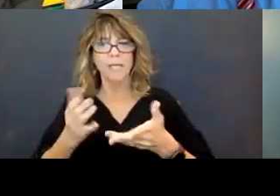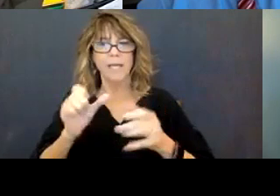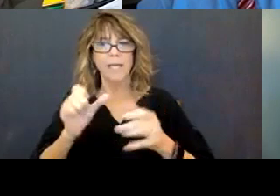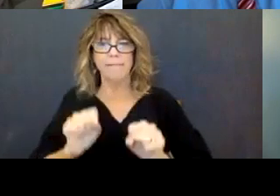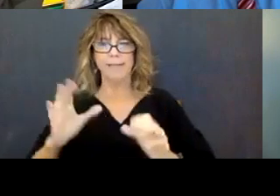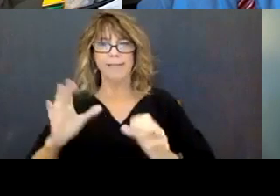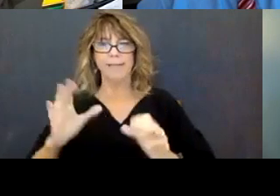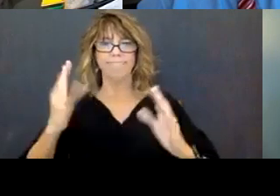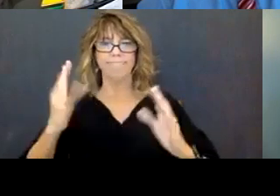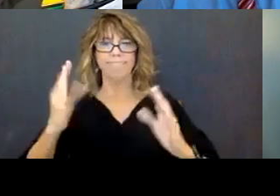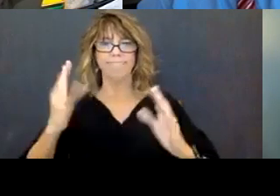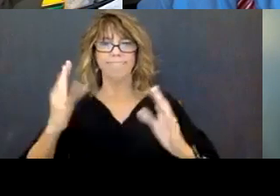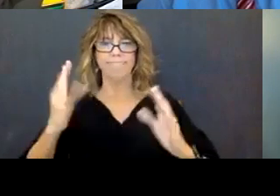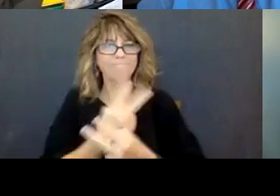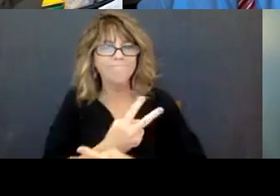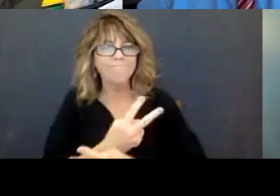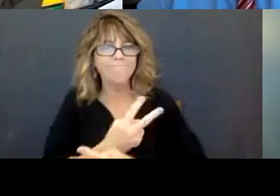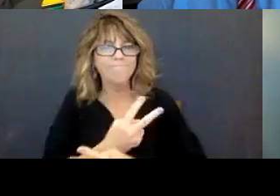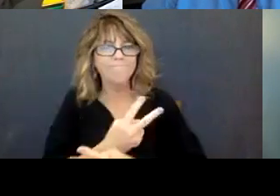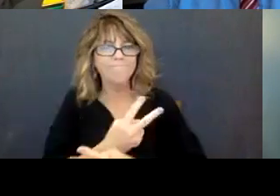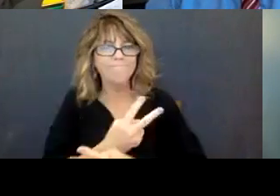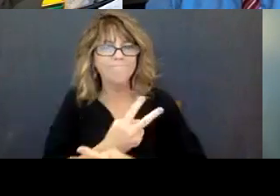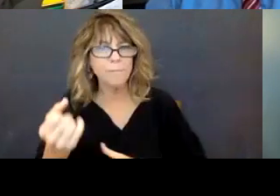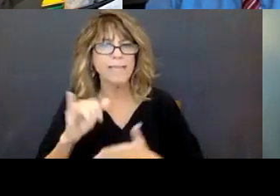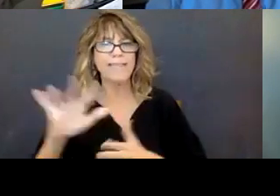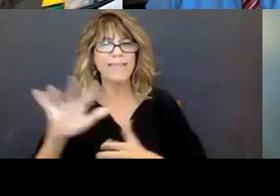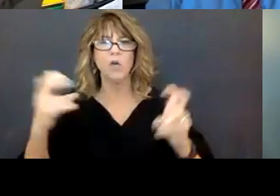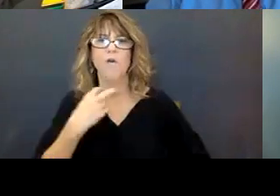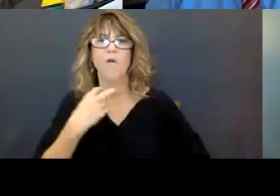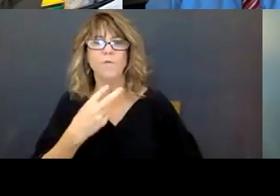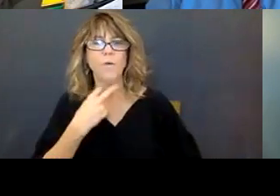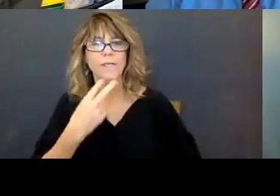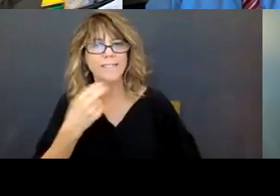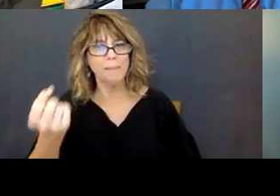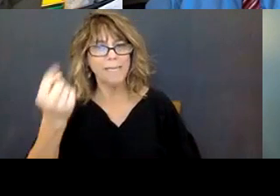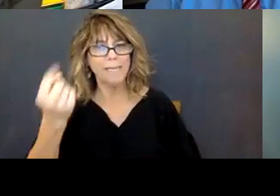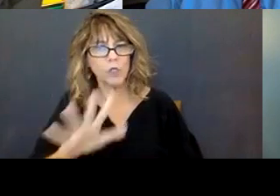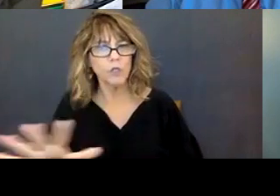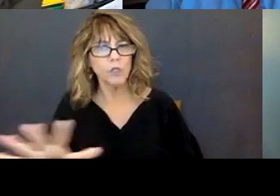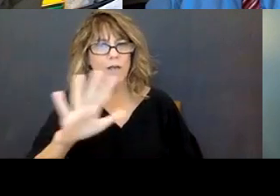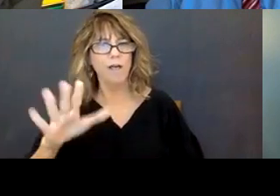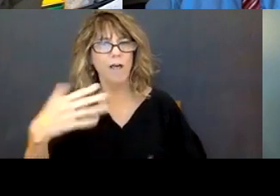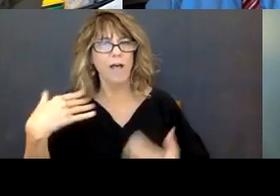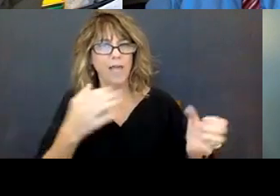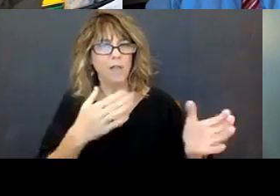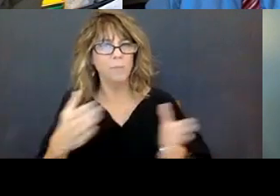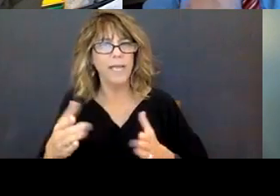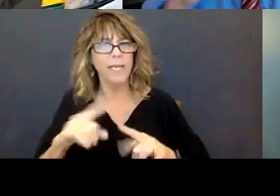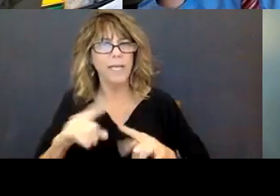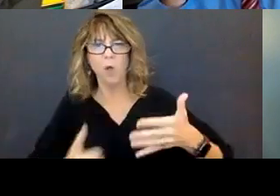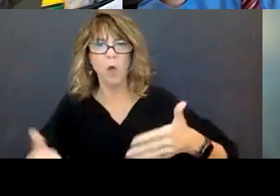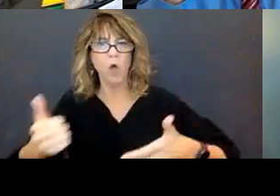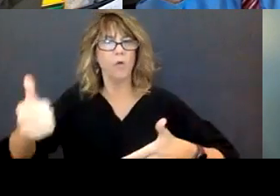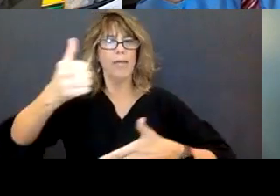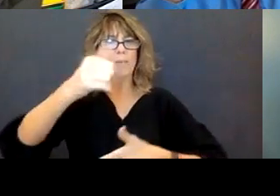system, that their voice is being heard across not only the health plan, but all the way up to the